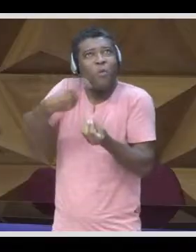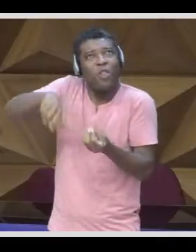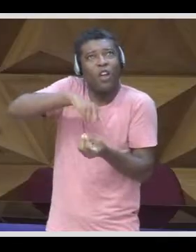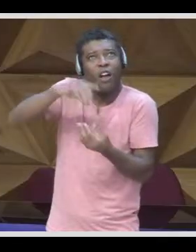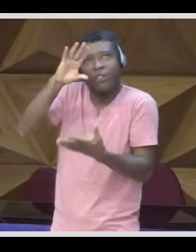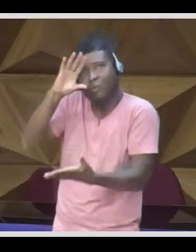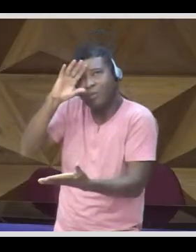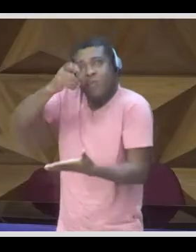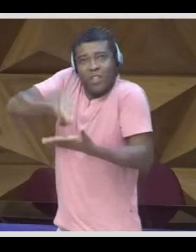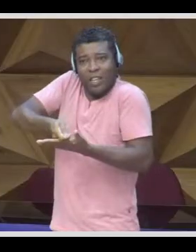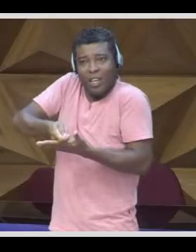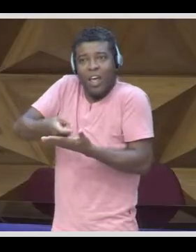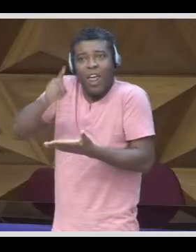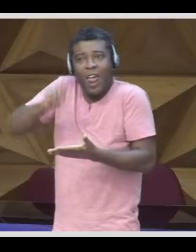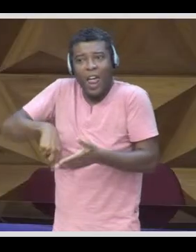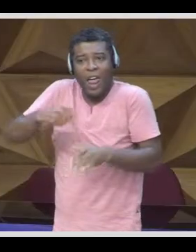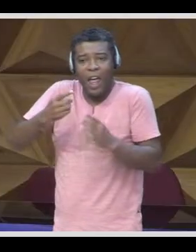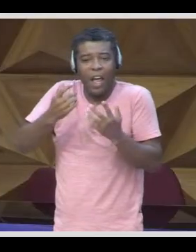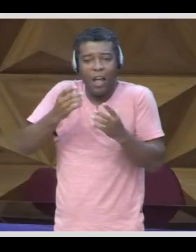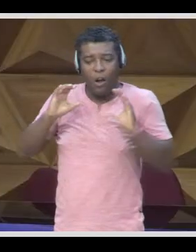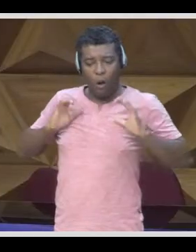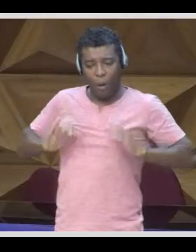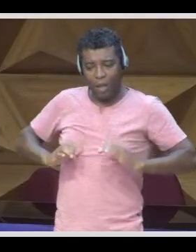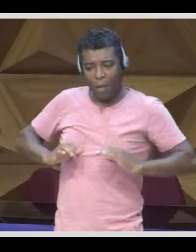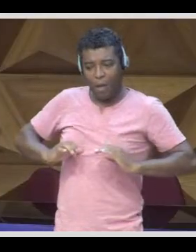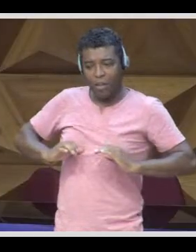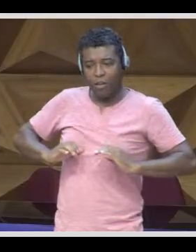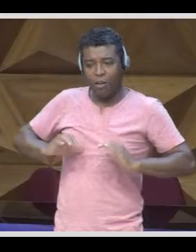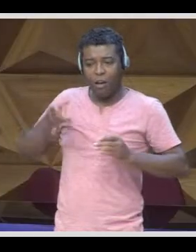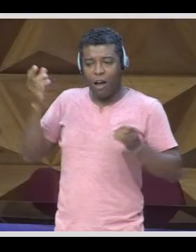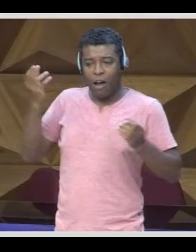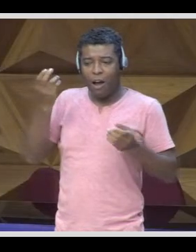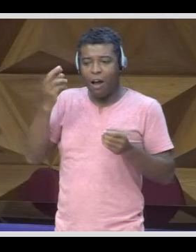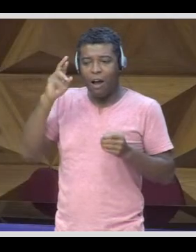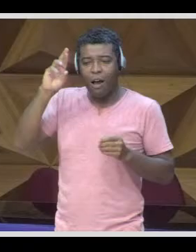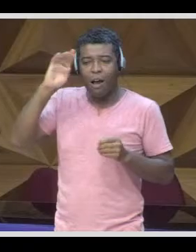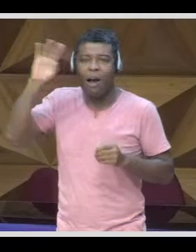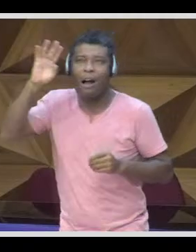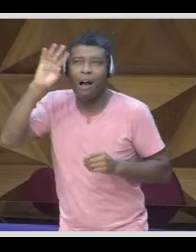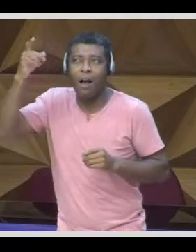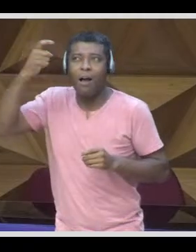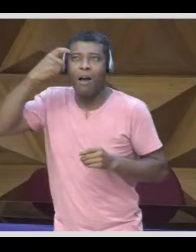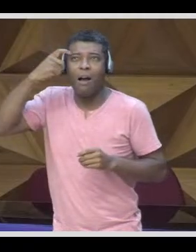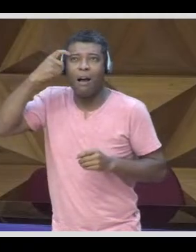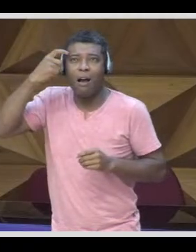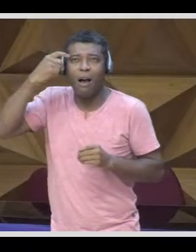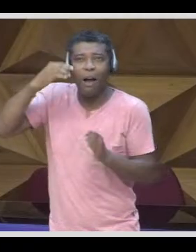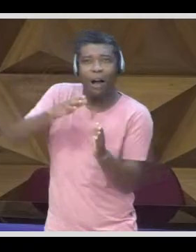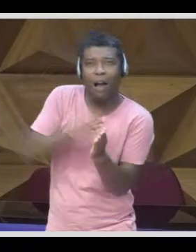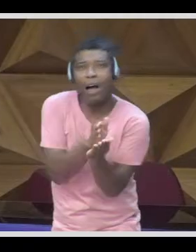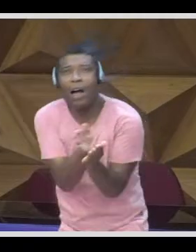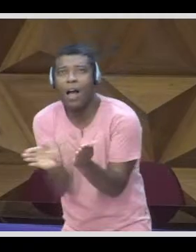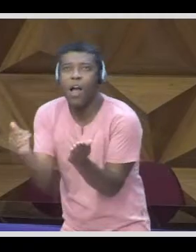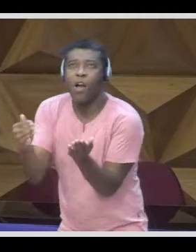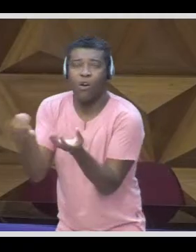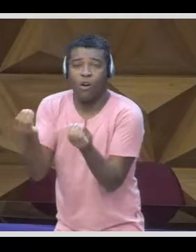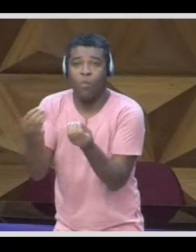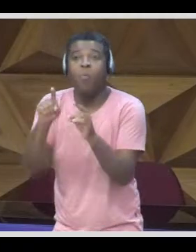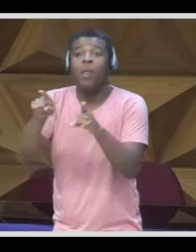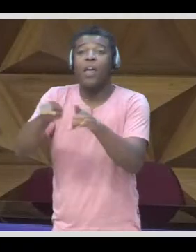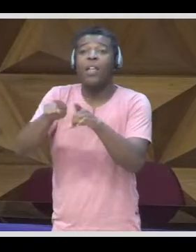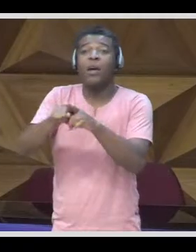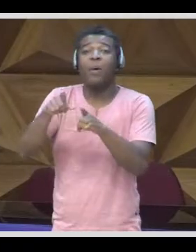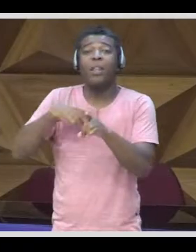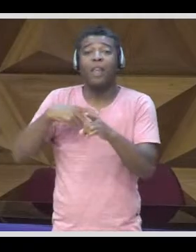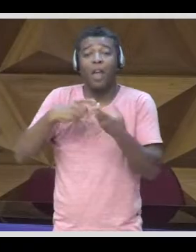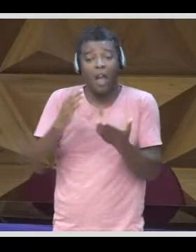also personality traits. And one personality trait that I'm going to talk about is curiosity. So how